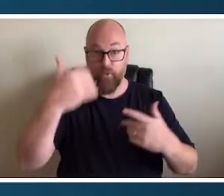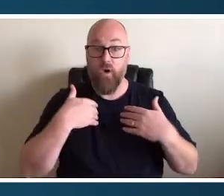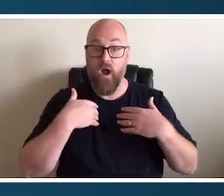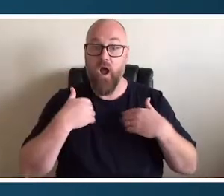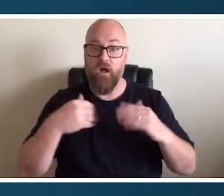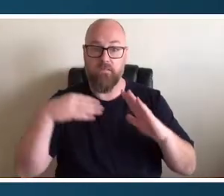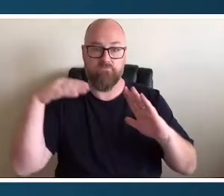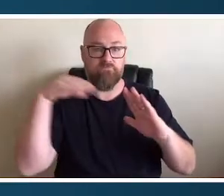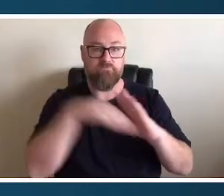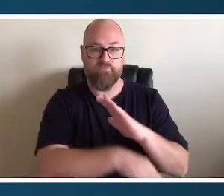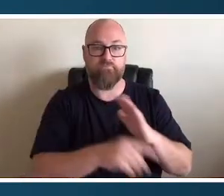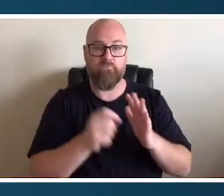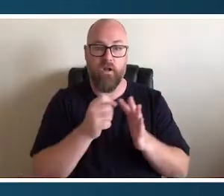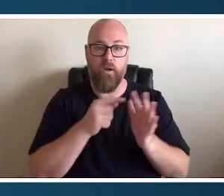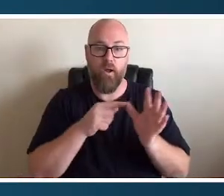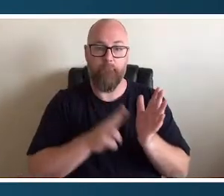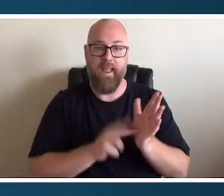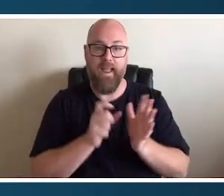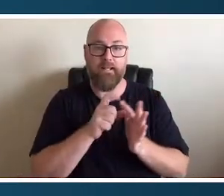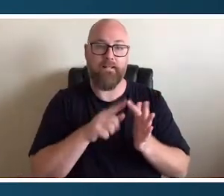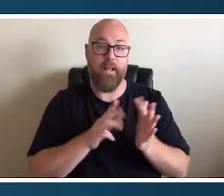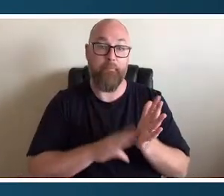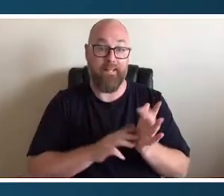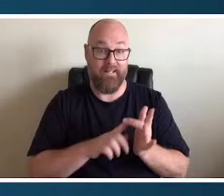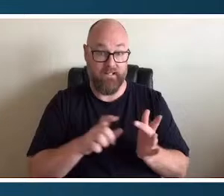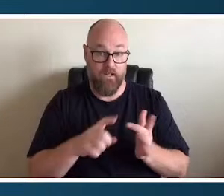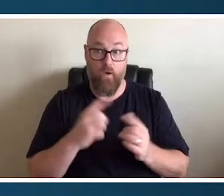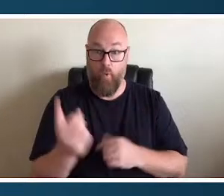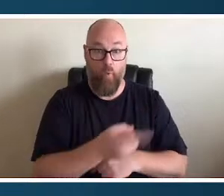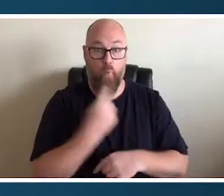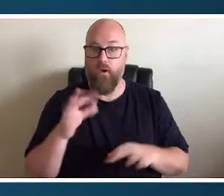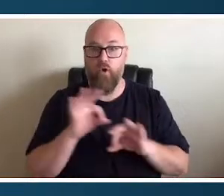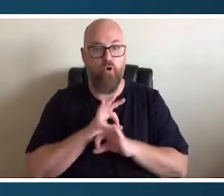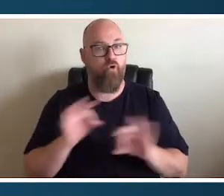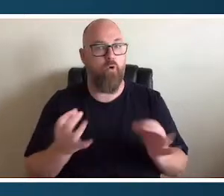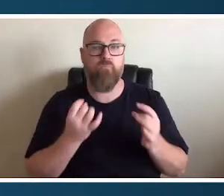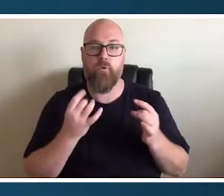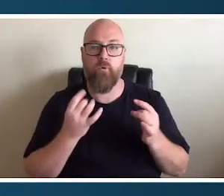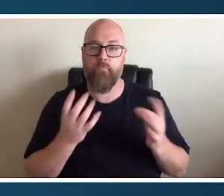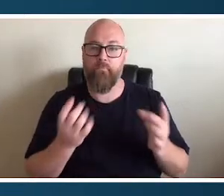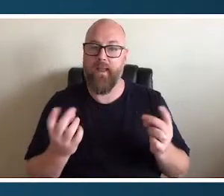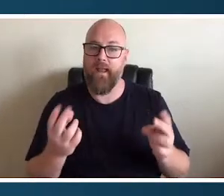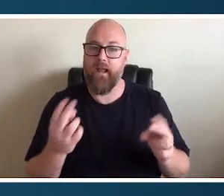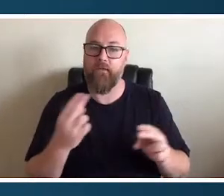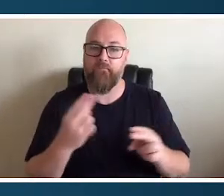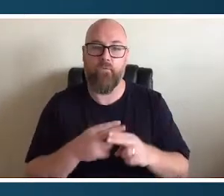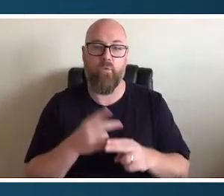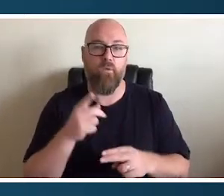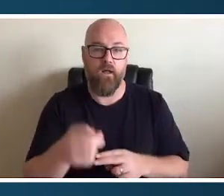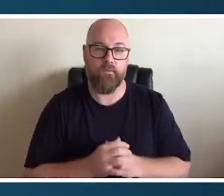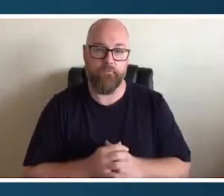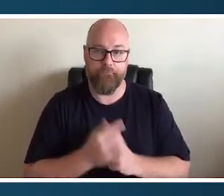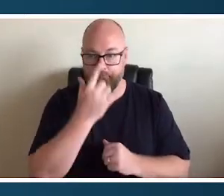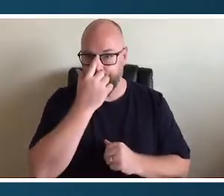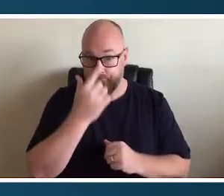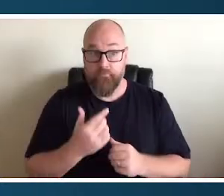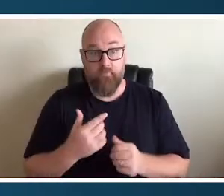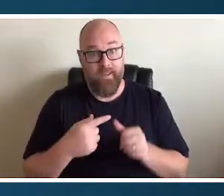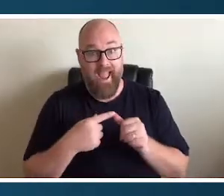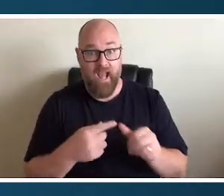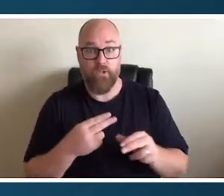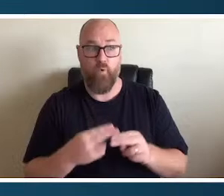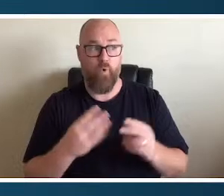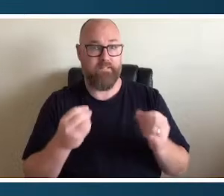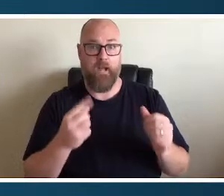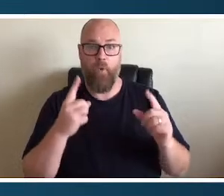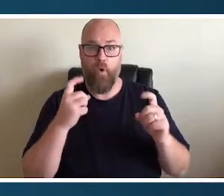unprepared. The answer for some of these complex challenges rests on true